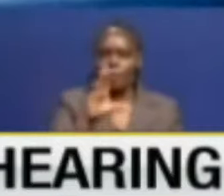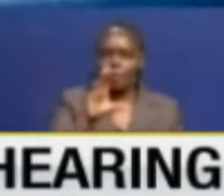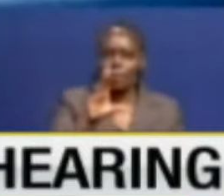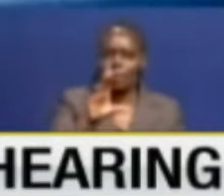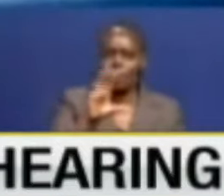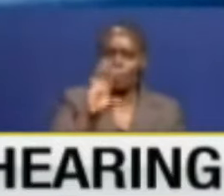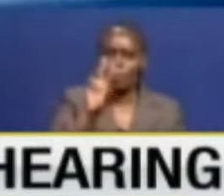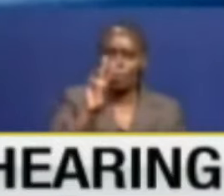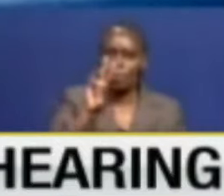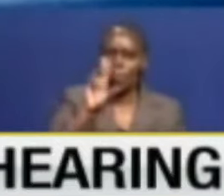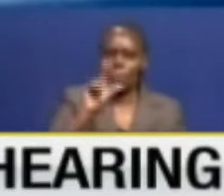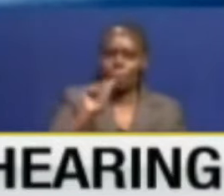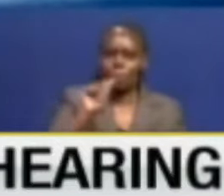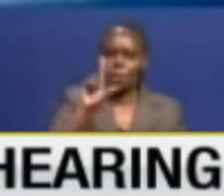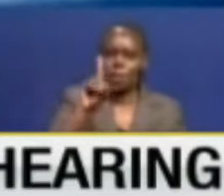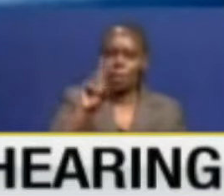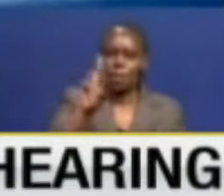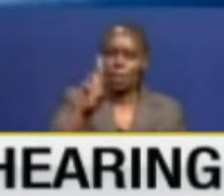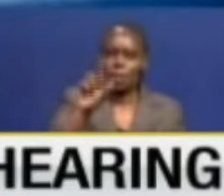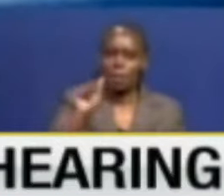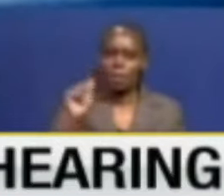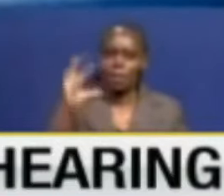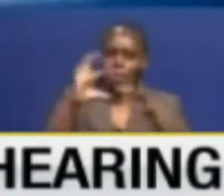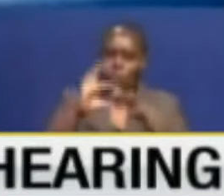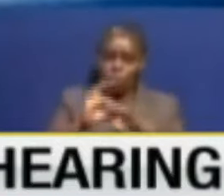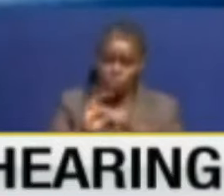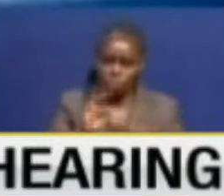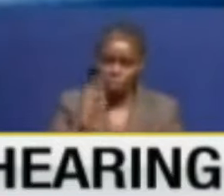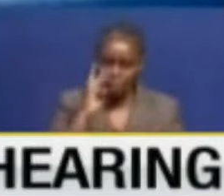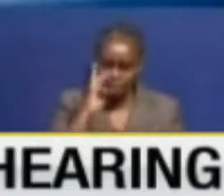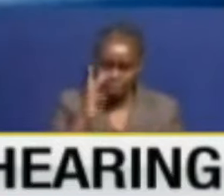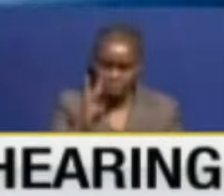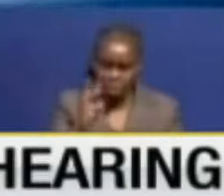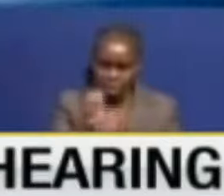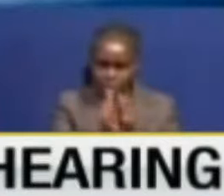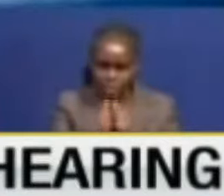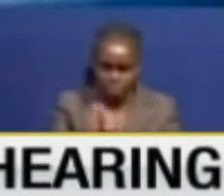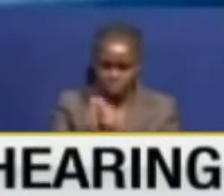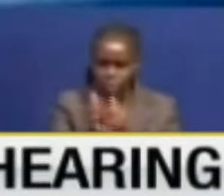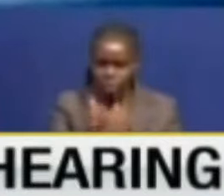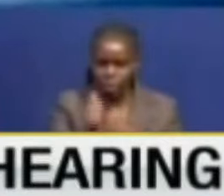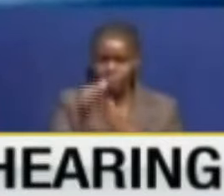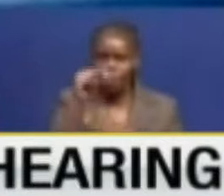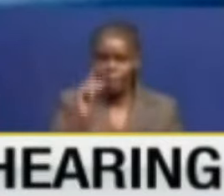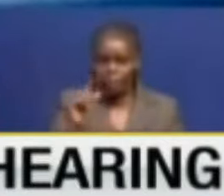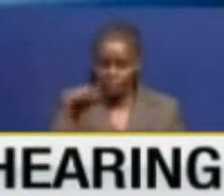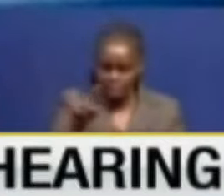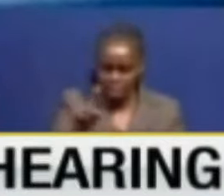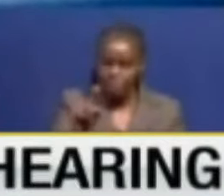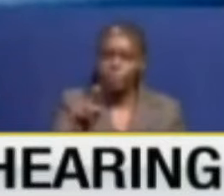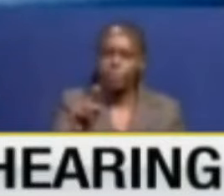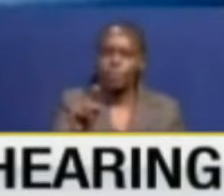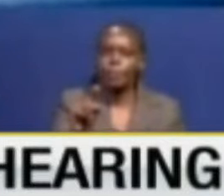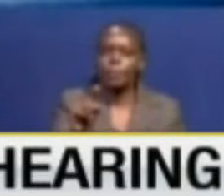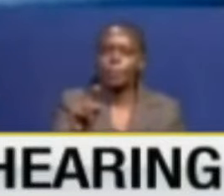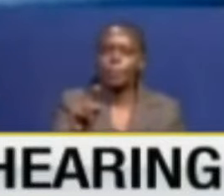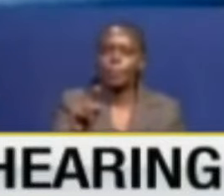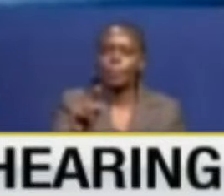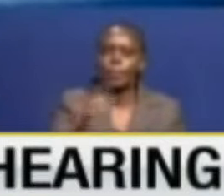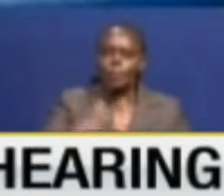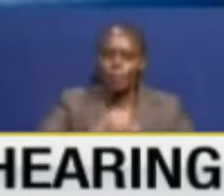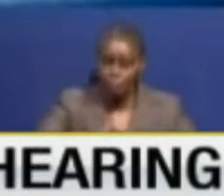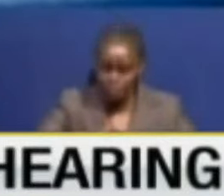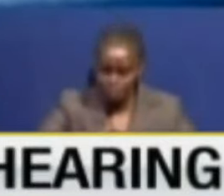Noble Wandera. And we shall also be joined by witnesses in this matter, led by the governor herself, Her Excellency